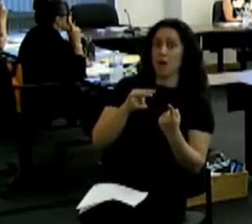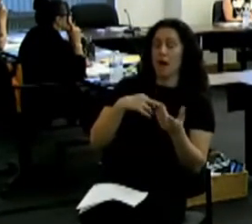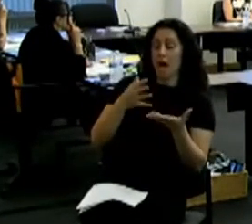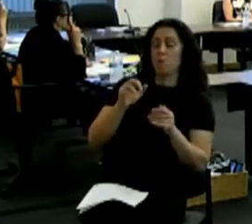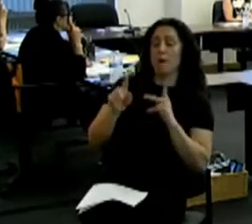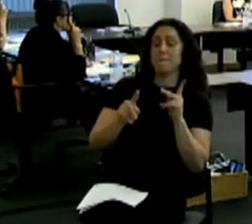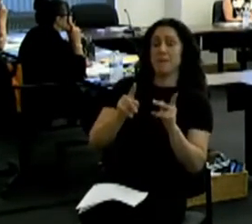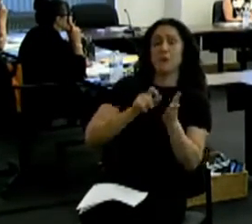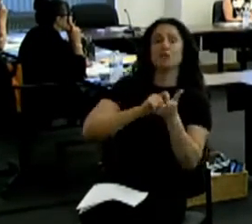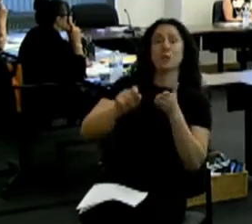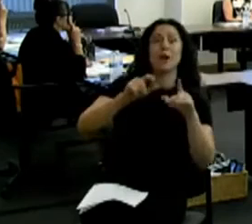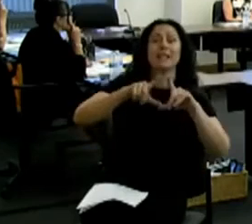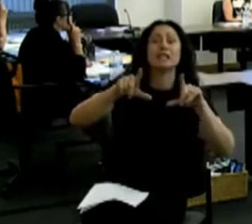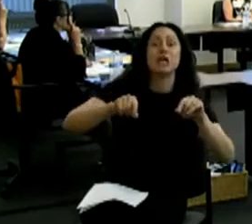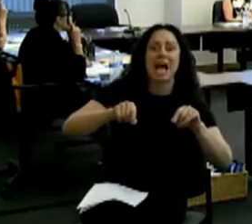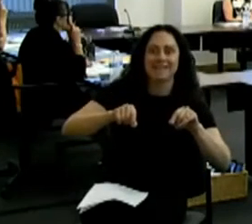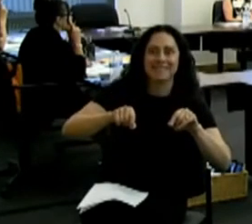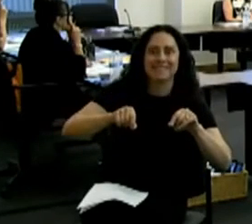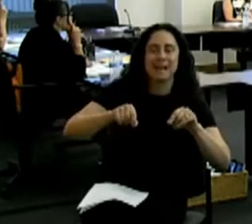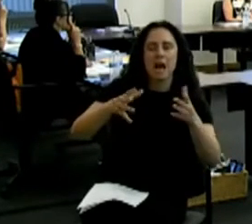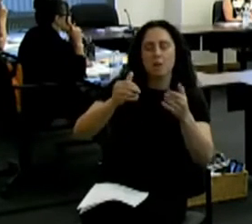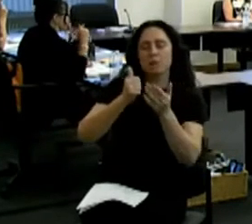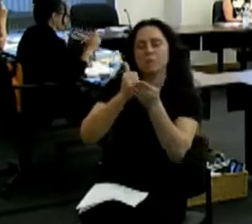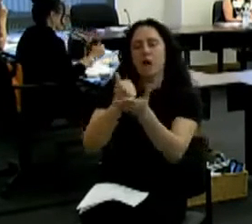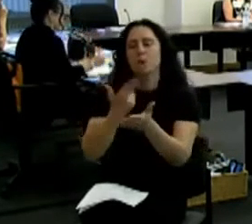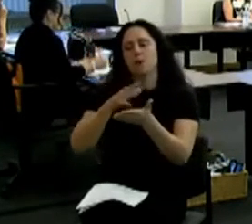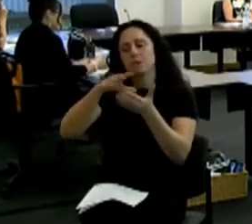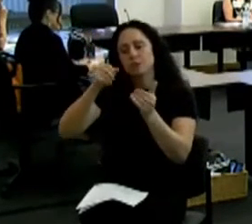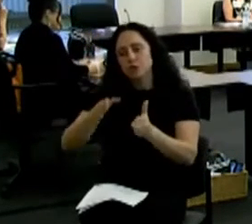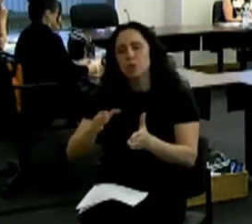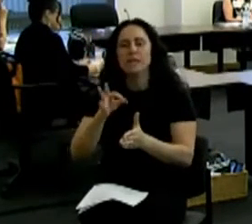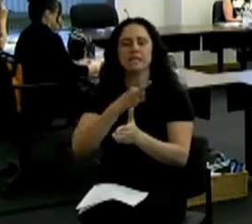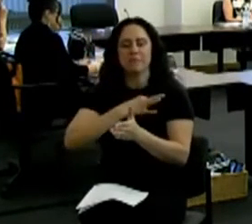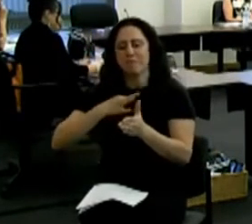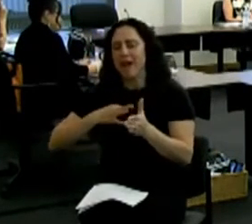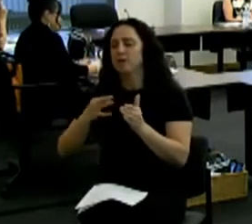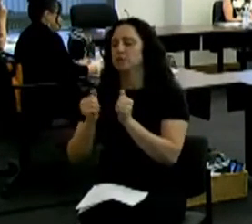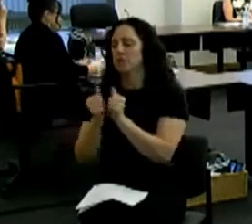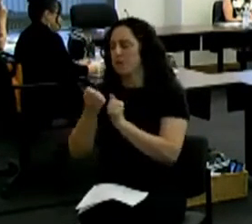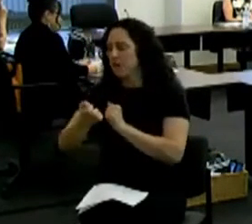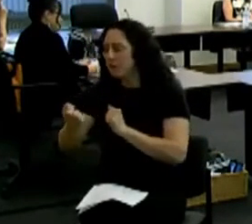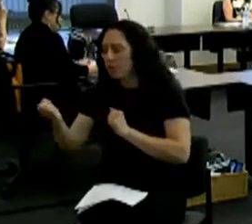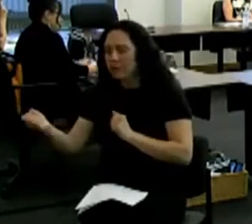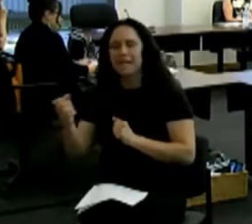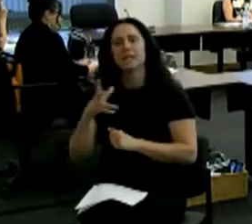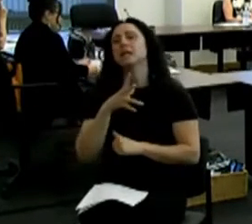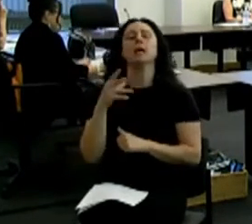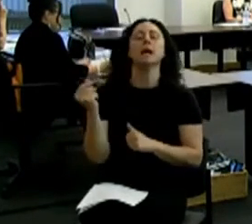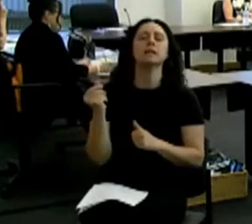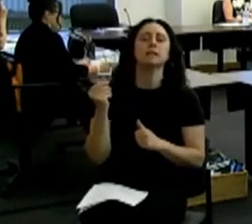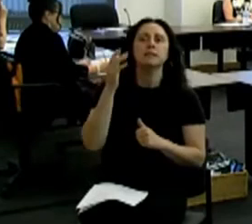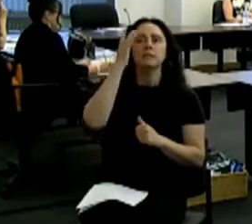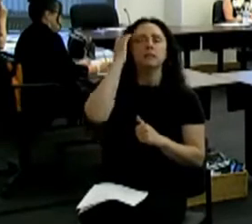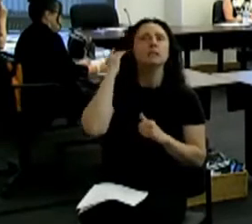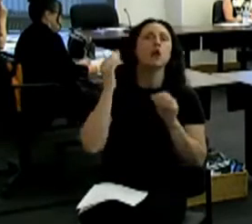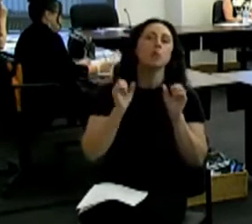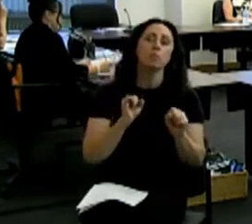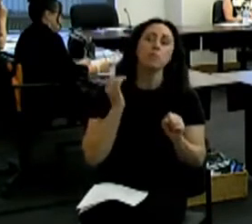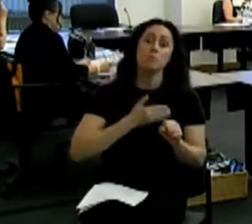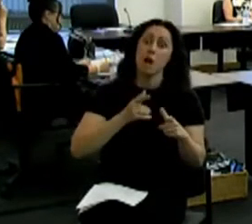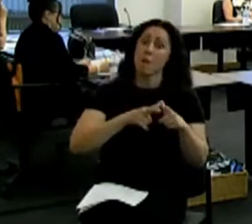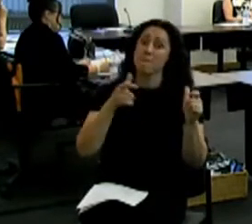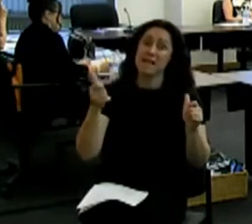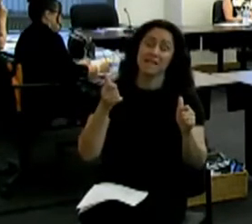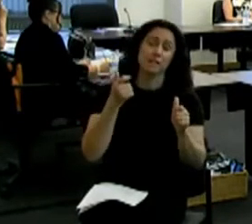want the people to write a check. I want them to help our students. I want them to help our faculty with equipment. And, you know, probably our